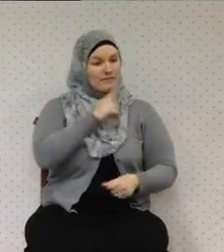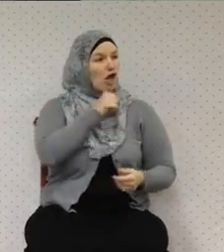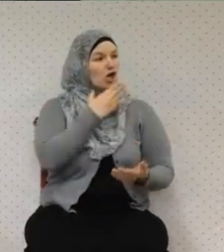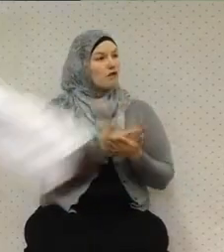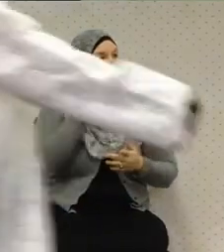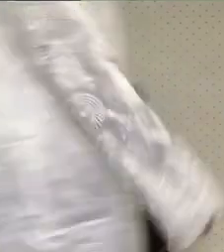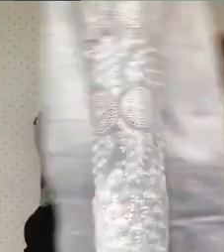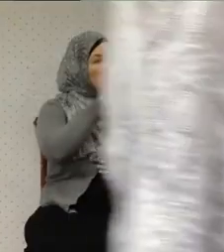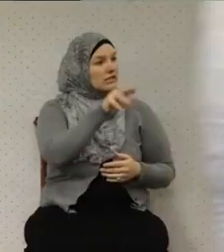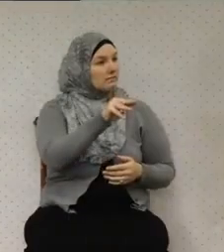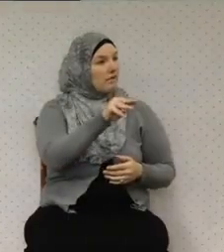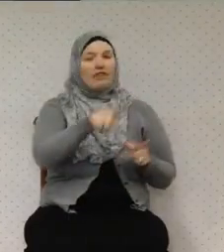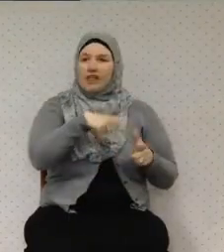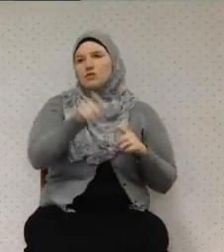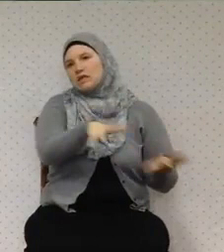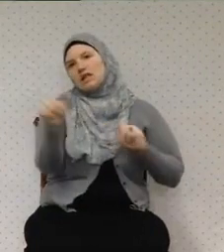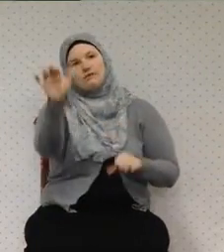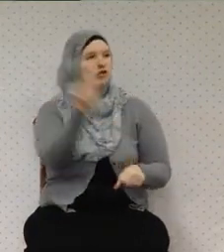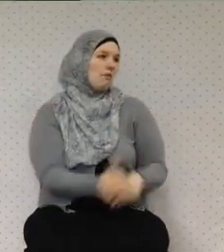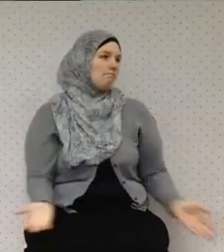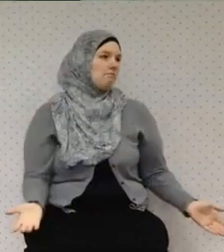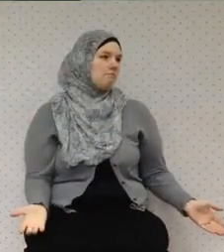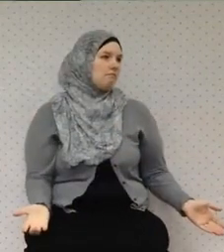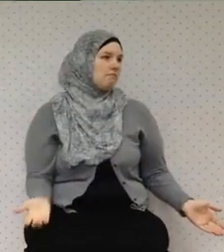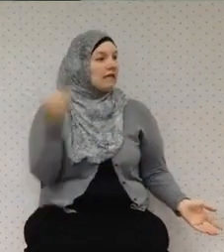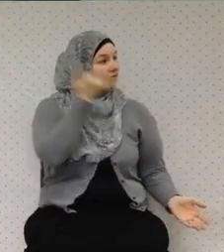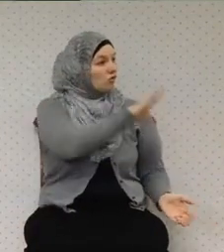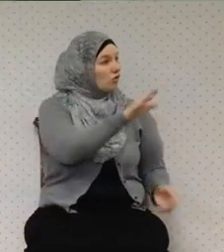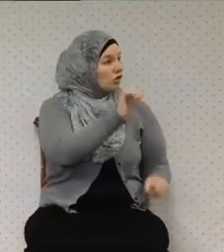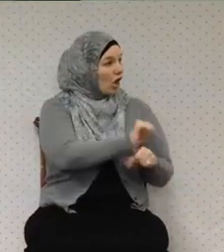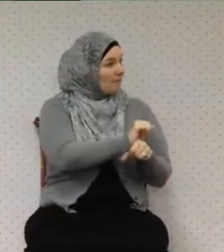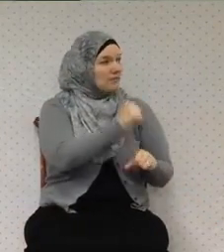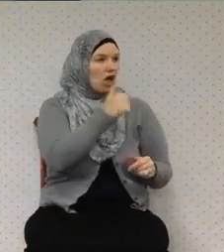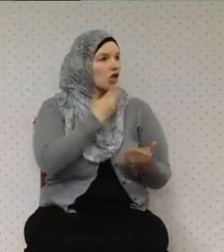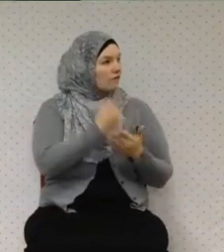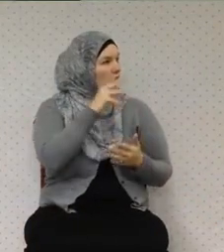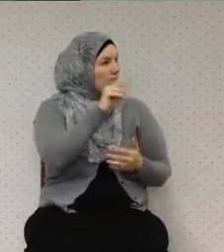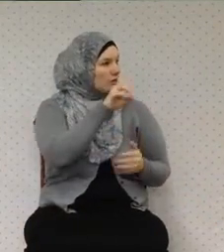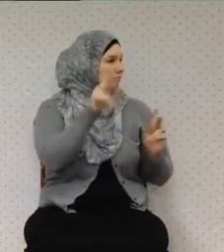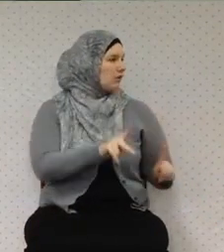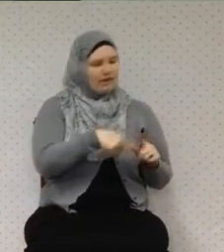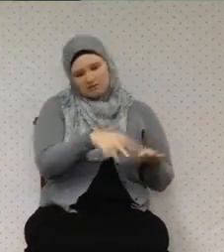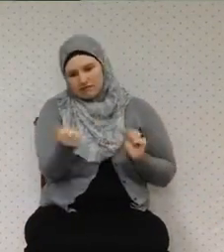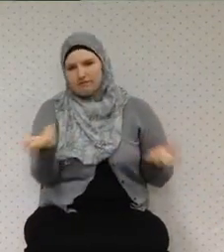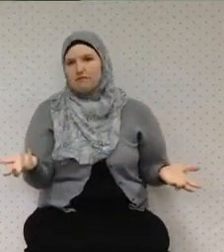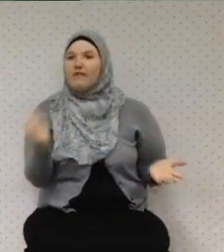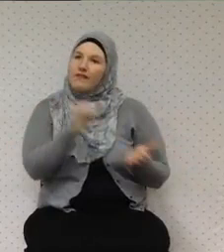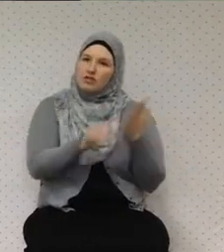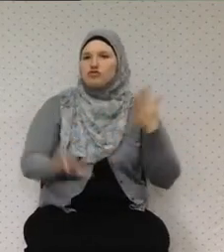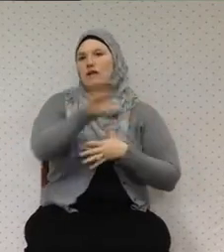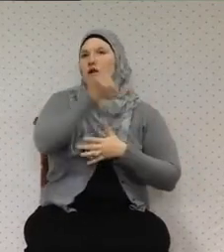conclusion, then you need to leave it quickly. And that's exactly the criteria that Allah subhanahu wa ta'ala